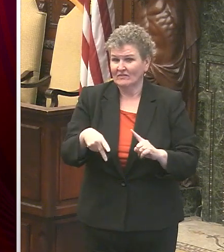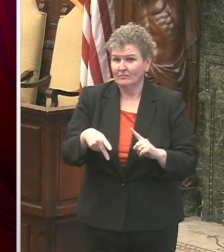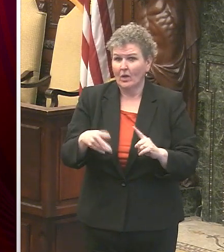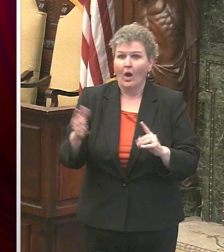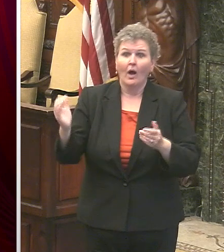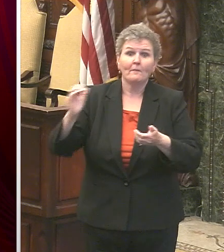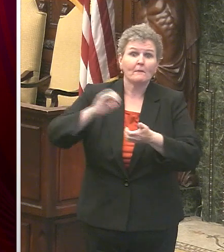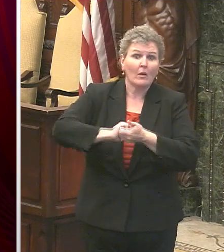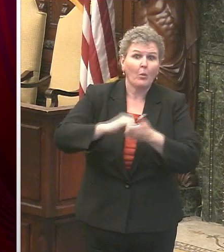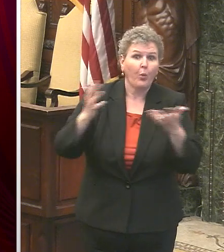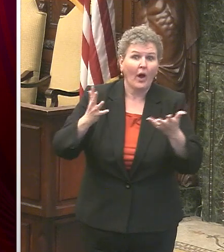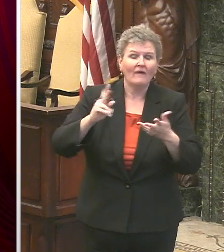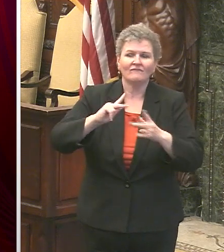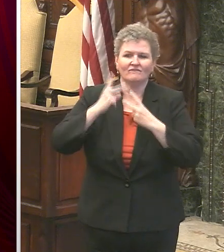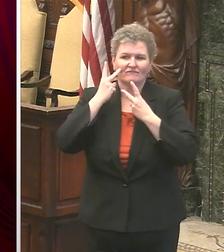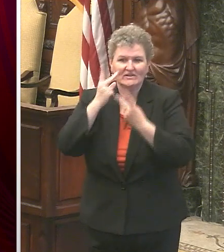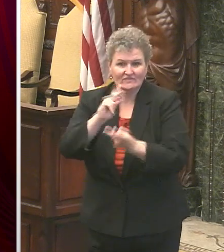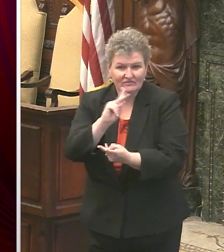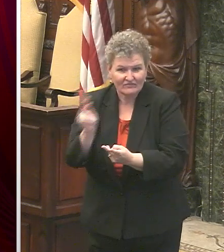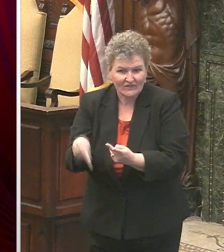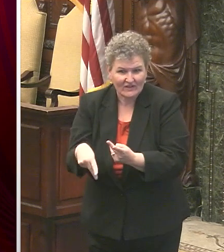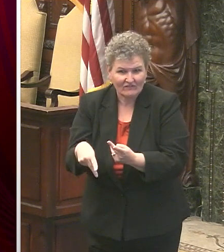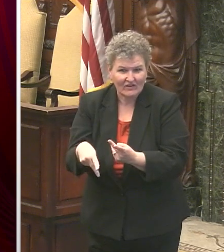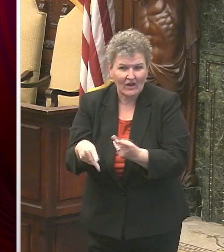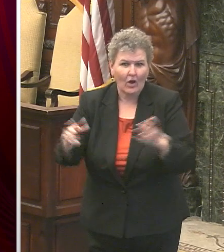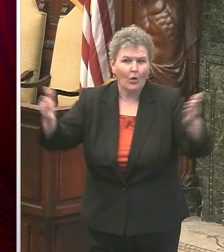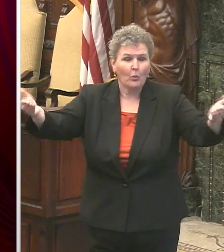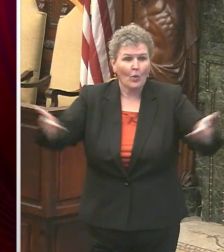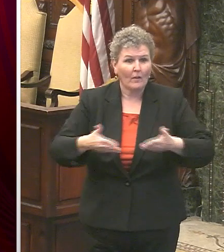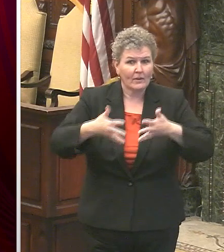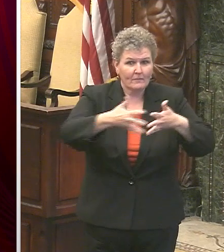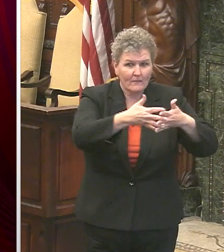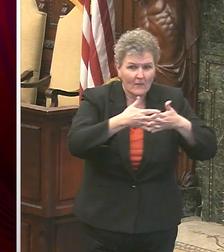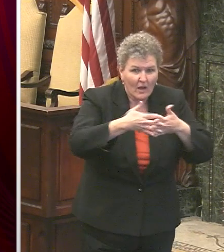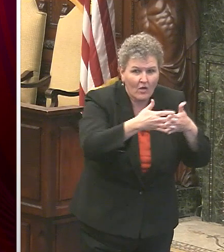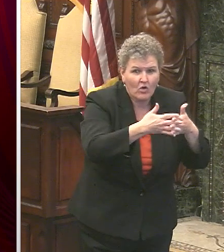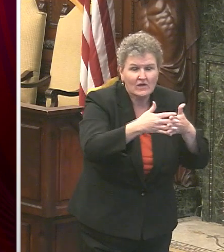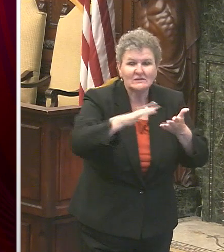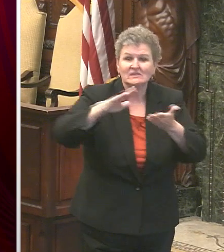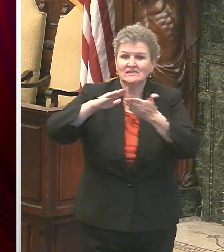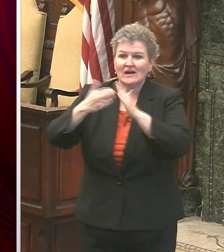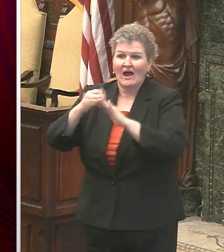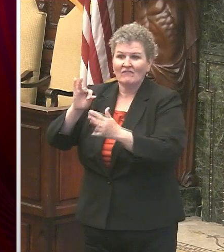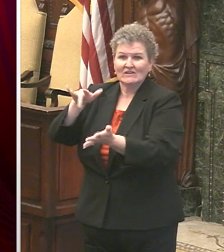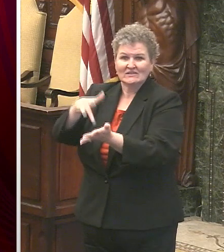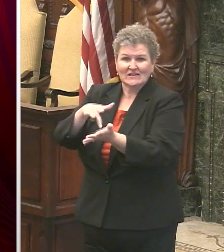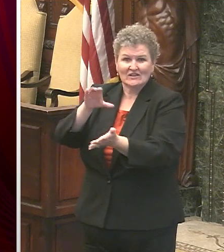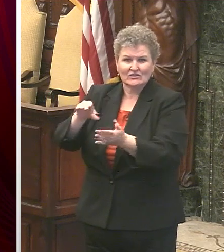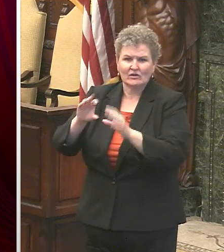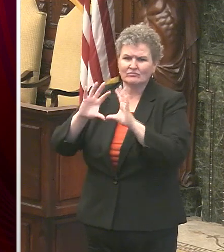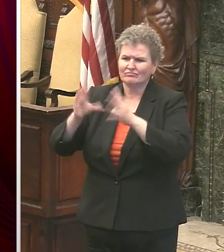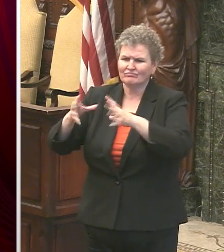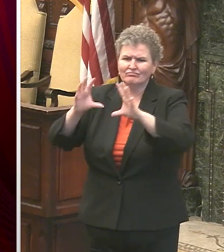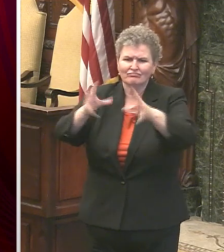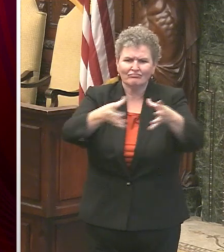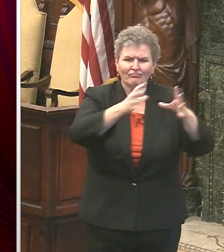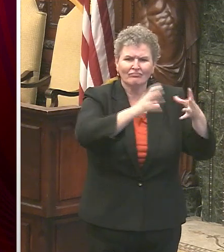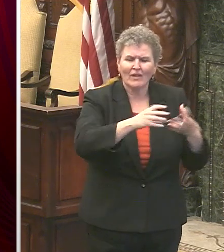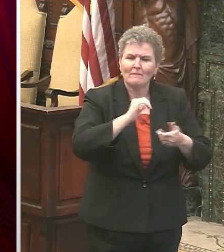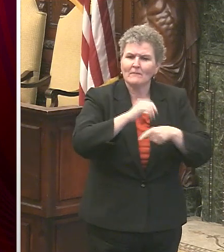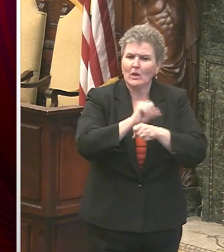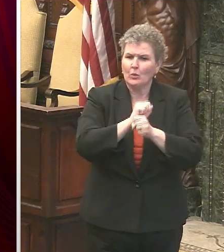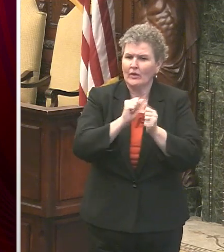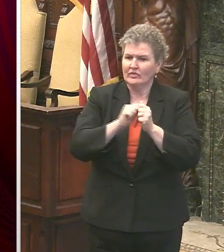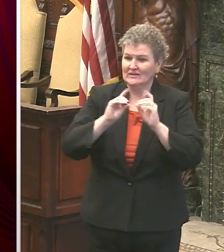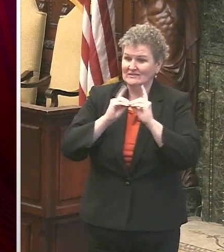Visit Philadelphia, Welcome America, Center City District, and many more, along with city departments, including the Office